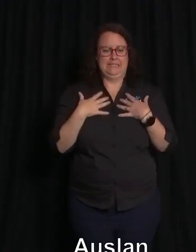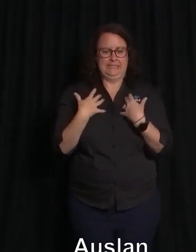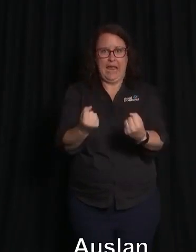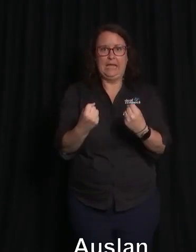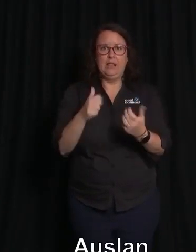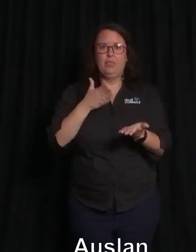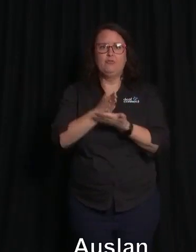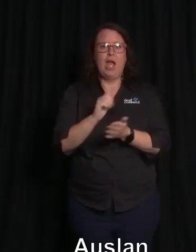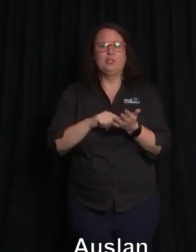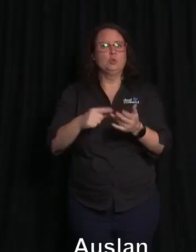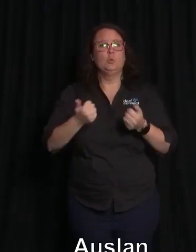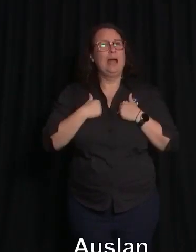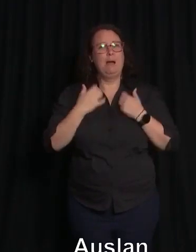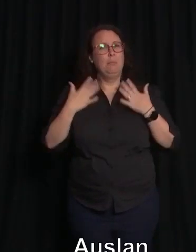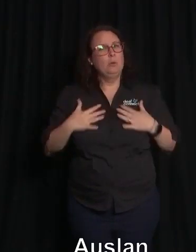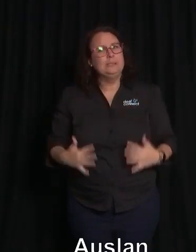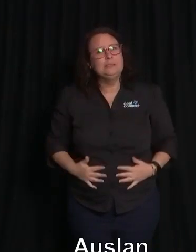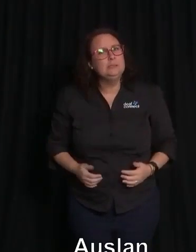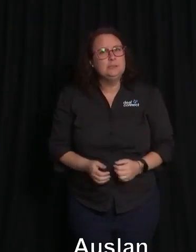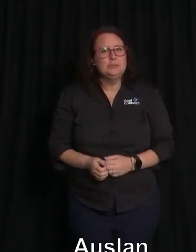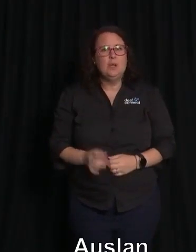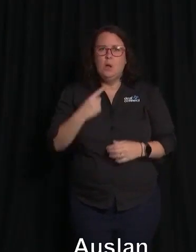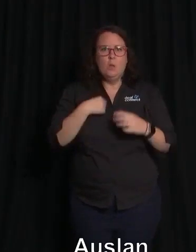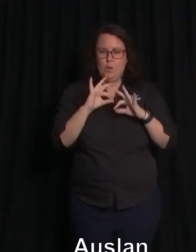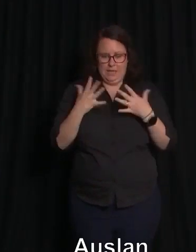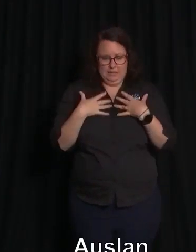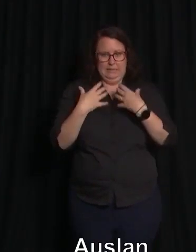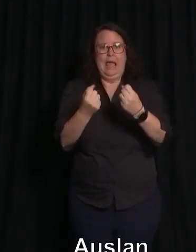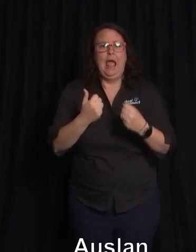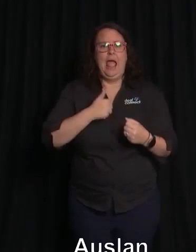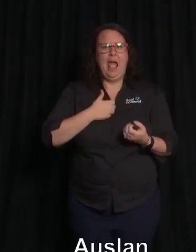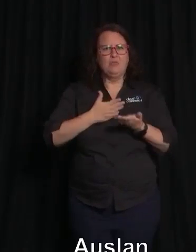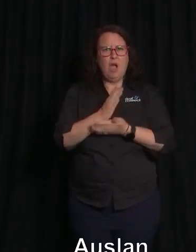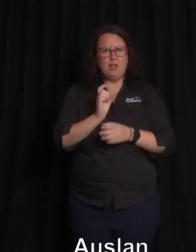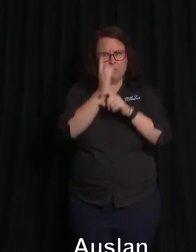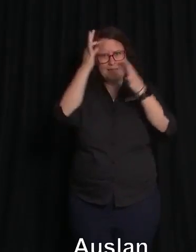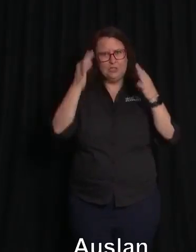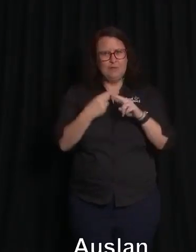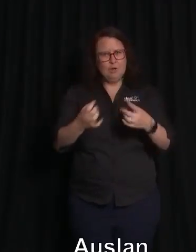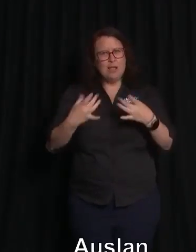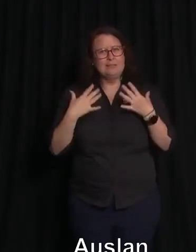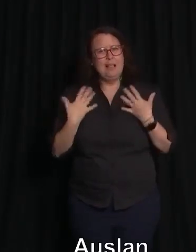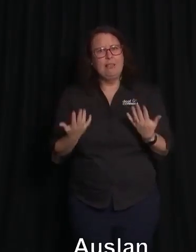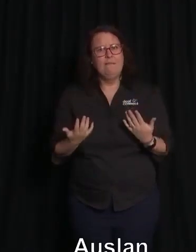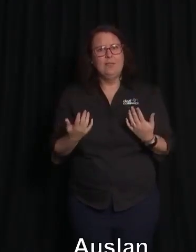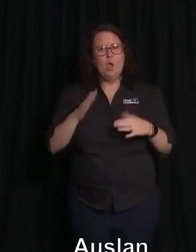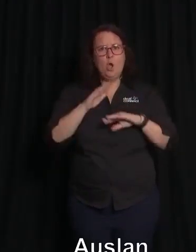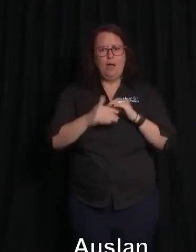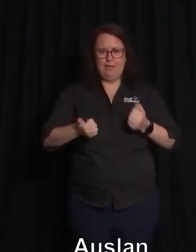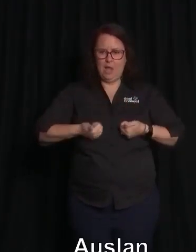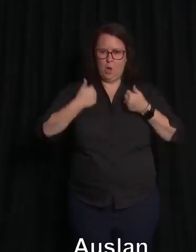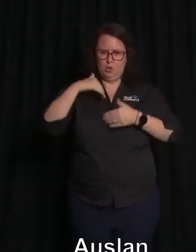our body, right? Our bodily autonomy, us making decisions for our bodies, making decisions based on our